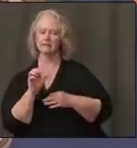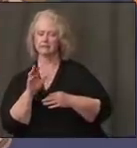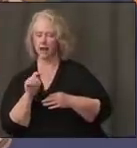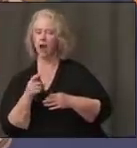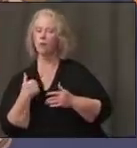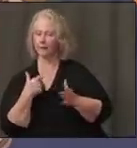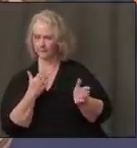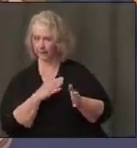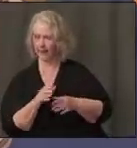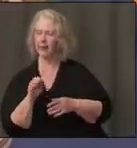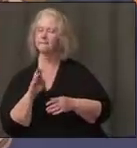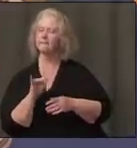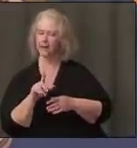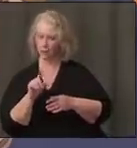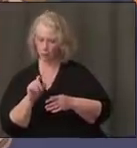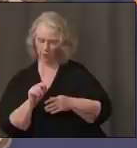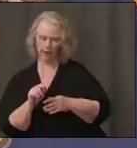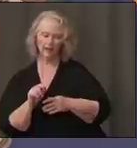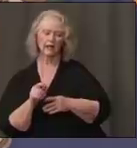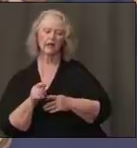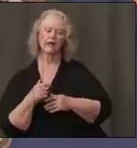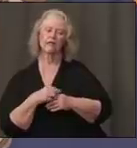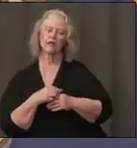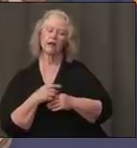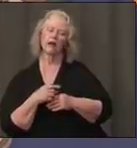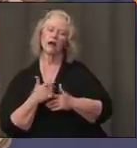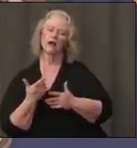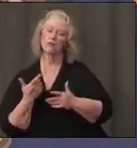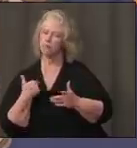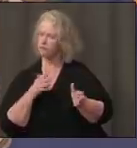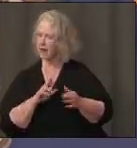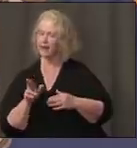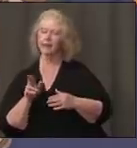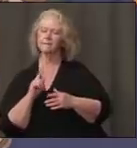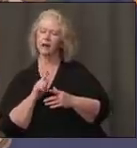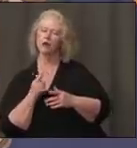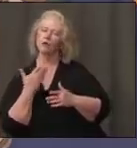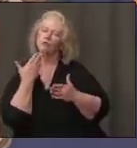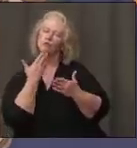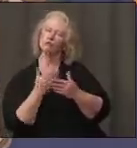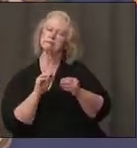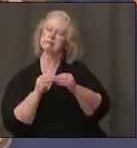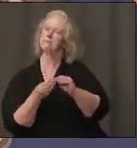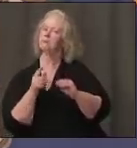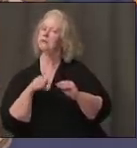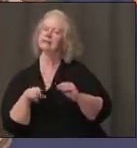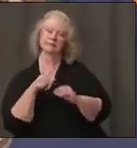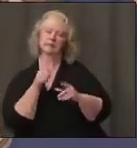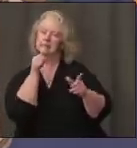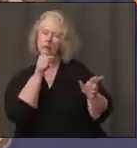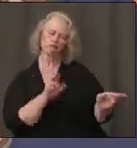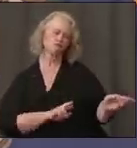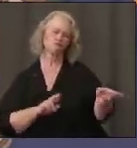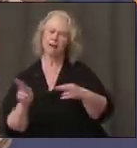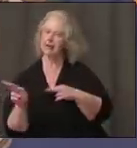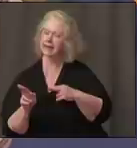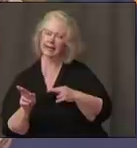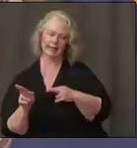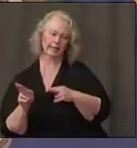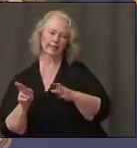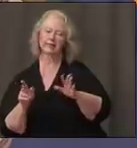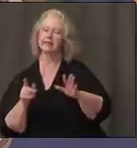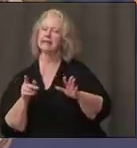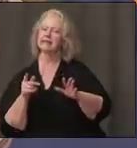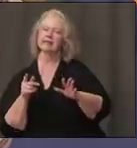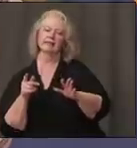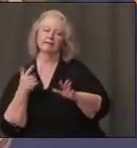fair number of salons, so we're not quite ready yet in terms of getting our salons equipped. We had a fair number of stylists who said, give us a little